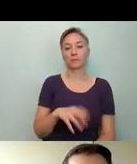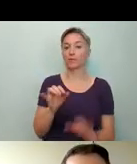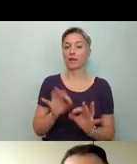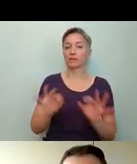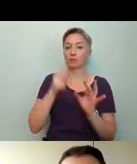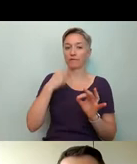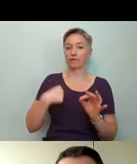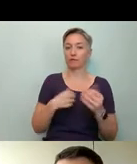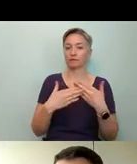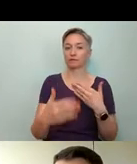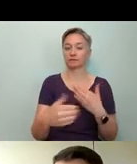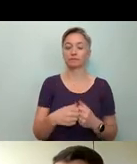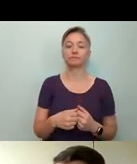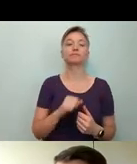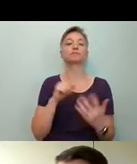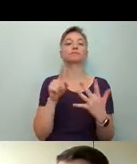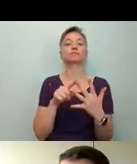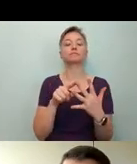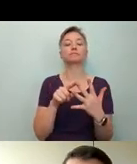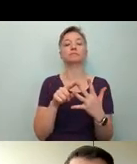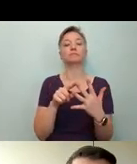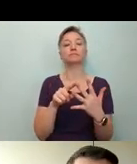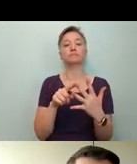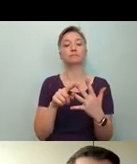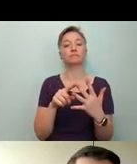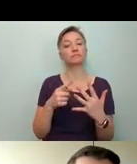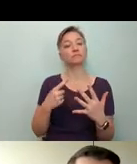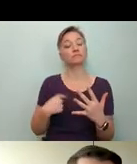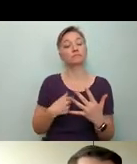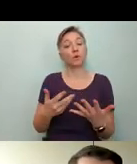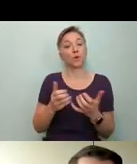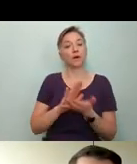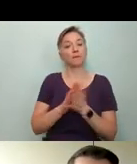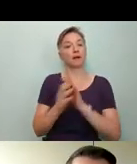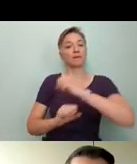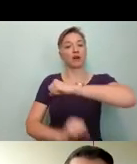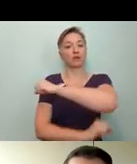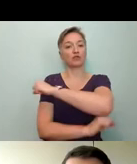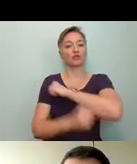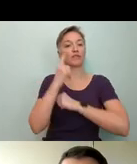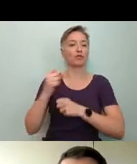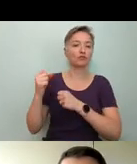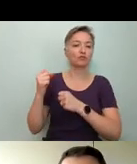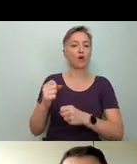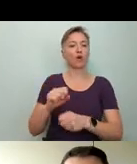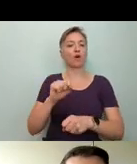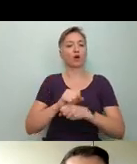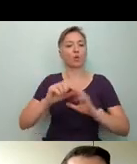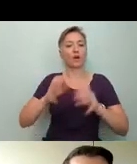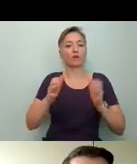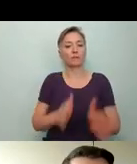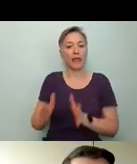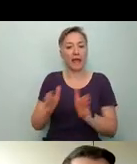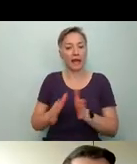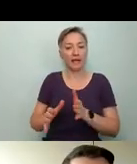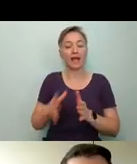move forward. We also want it to be able to act as a foundation for strong workforce planning and succession planning. There's a lot you can